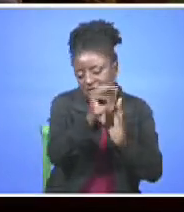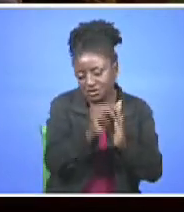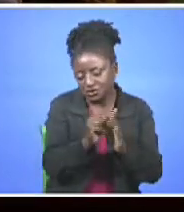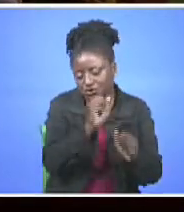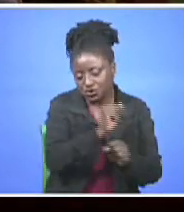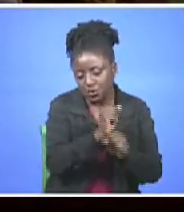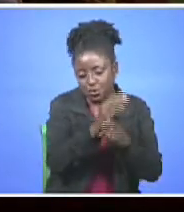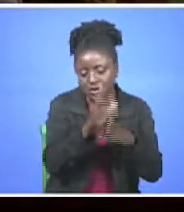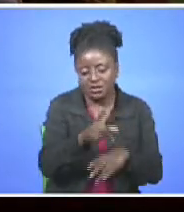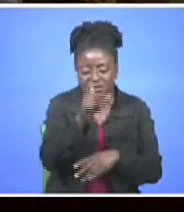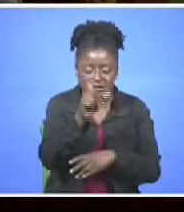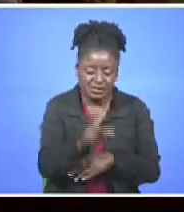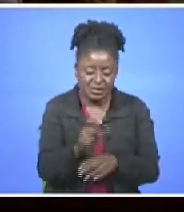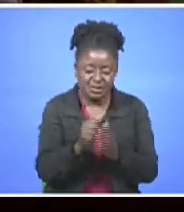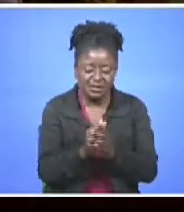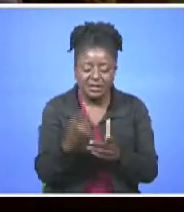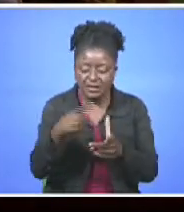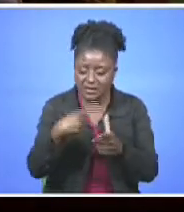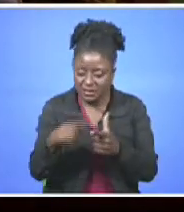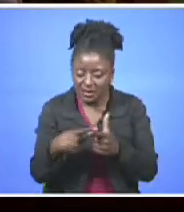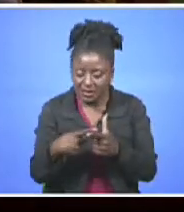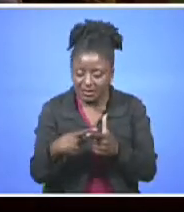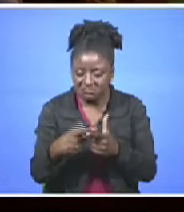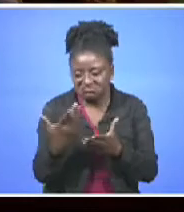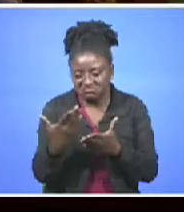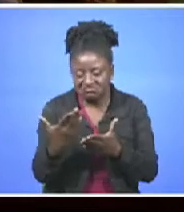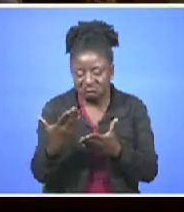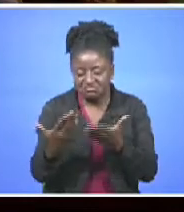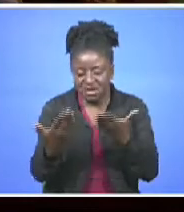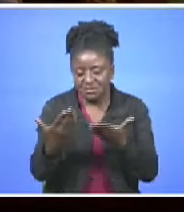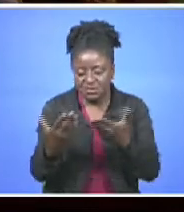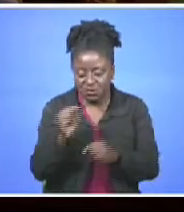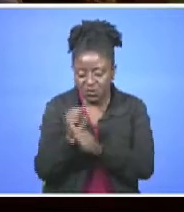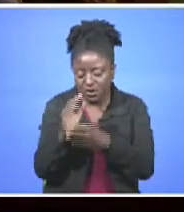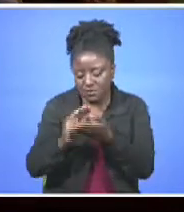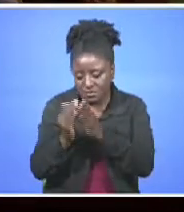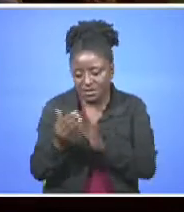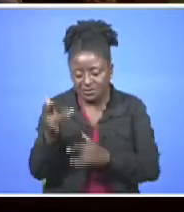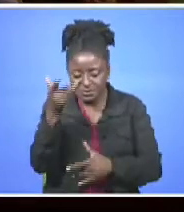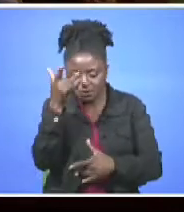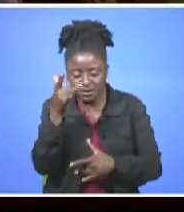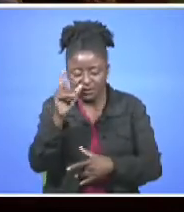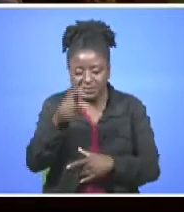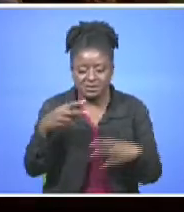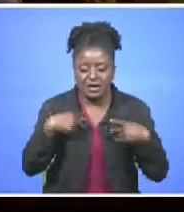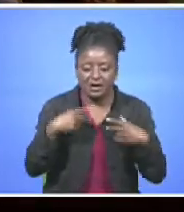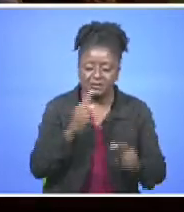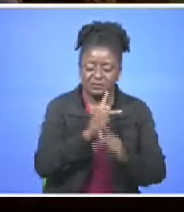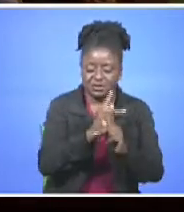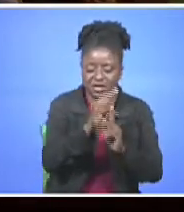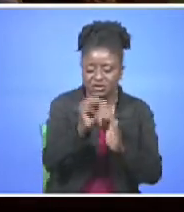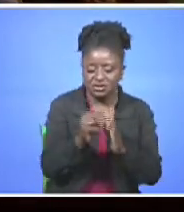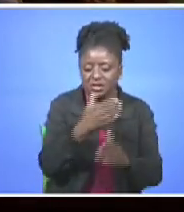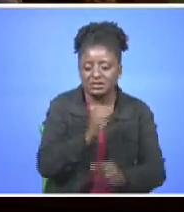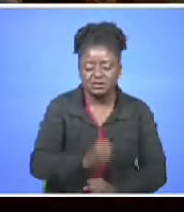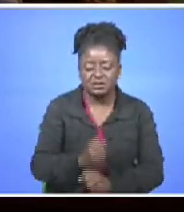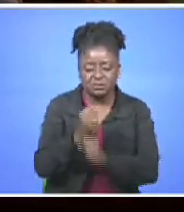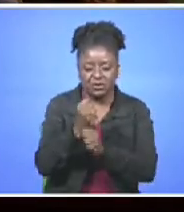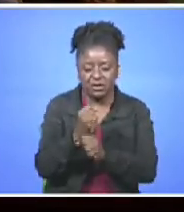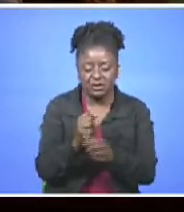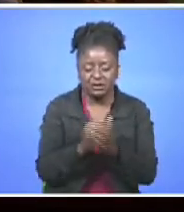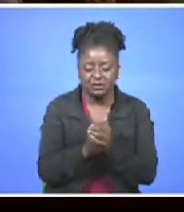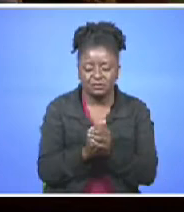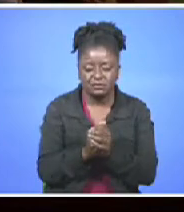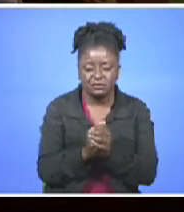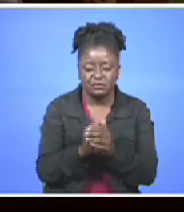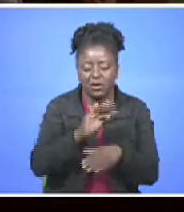then the day comes when worker would get sick, there has to be protection and support for that. And then obviously all of us get old at some point and we, to